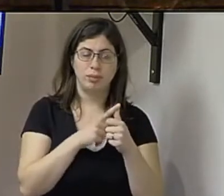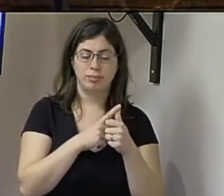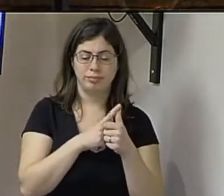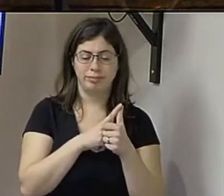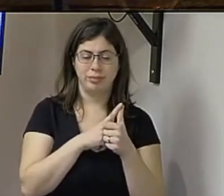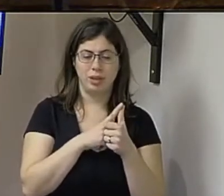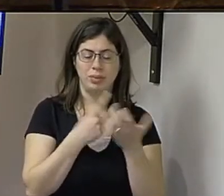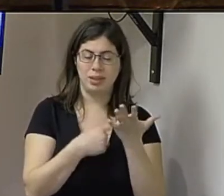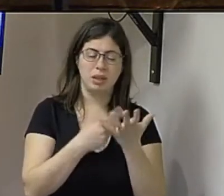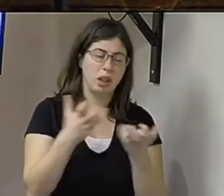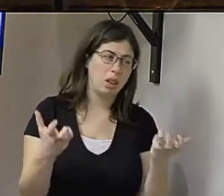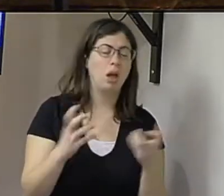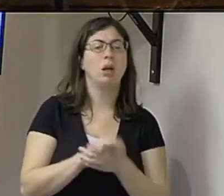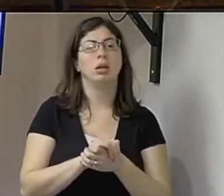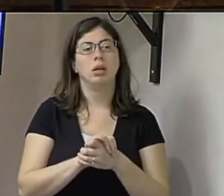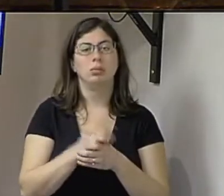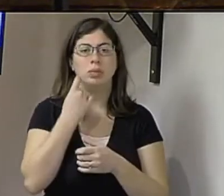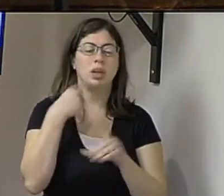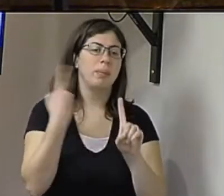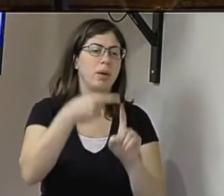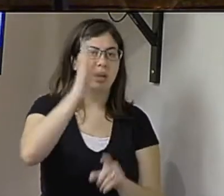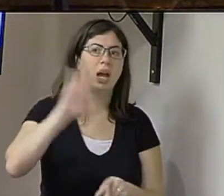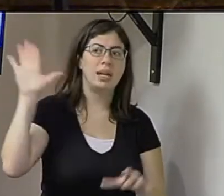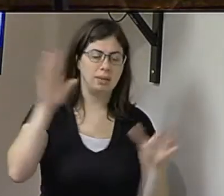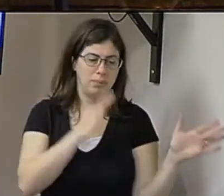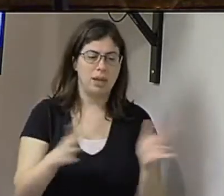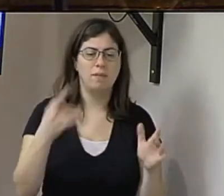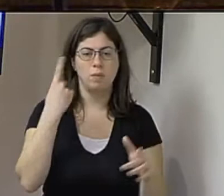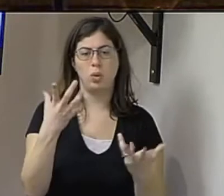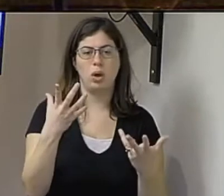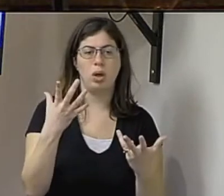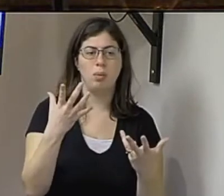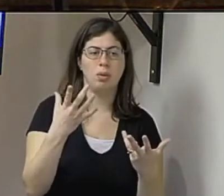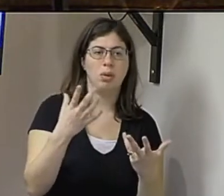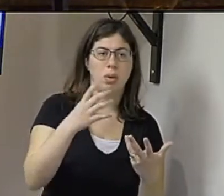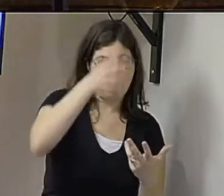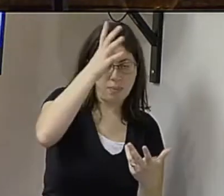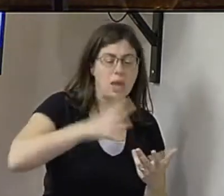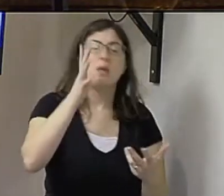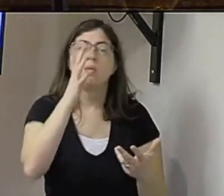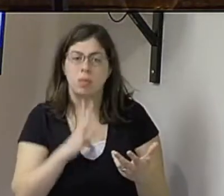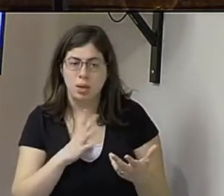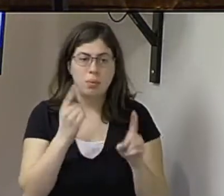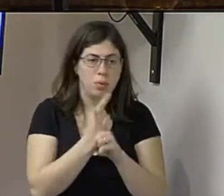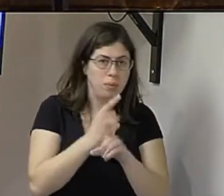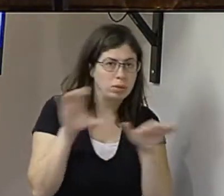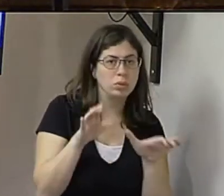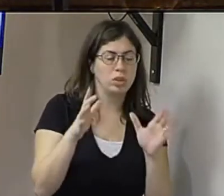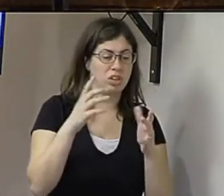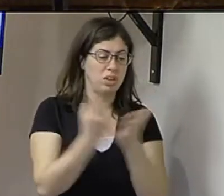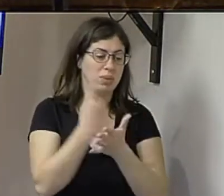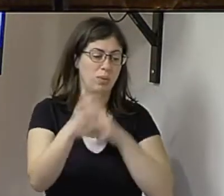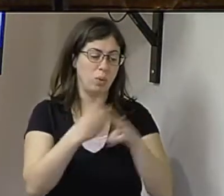note, we've talked a lot recently about God's model for masculinity and femininity. And we talked about how sometimes the world shows